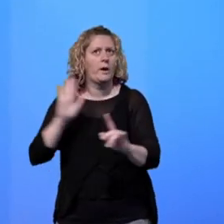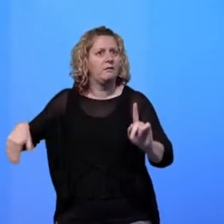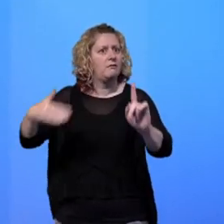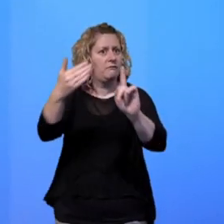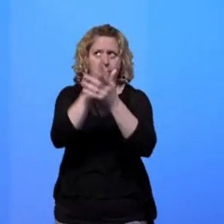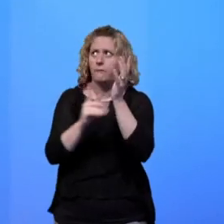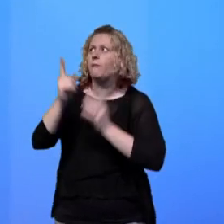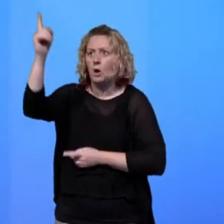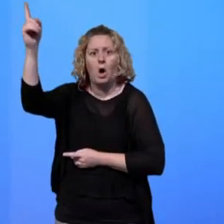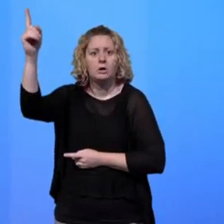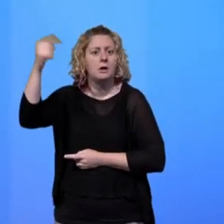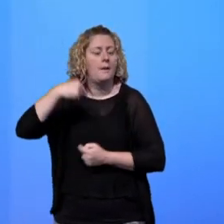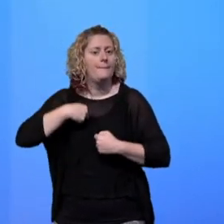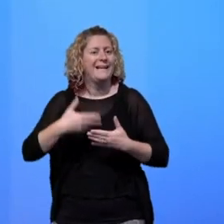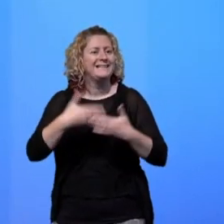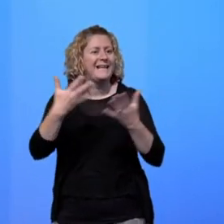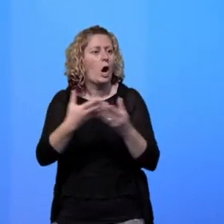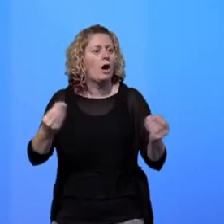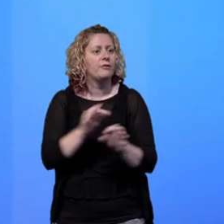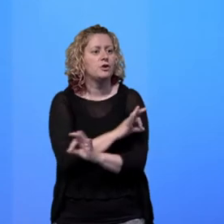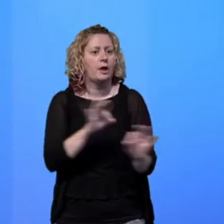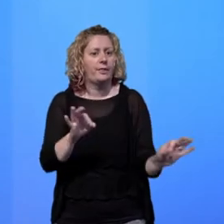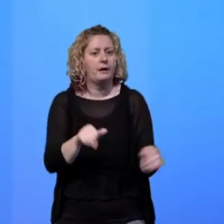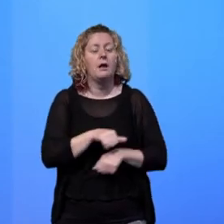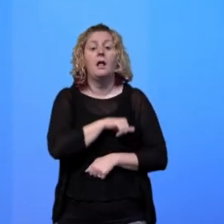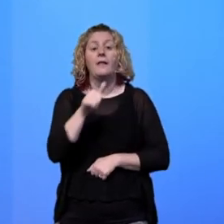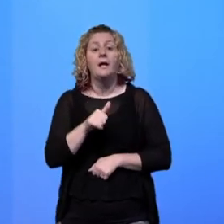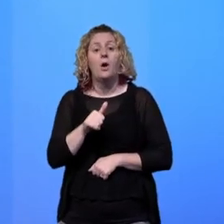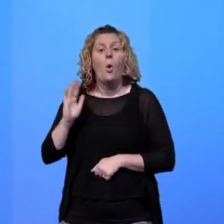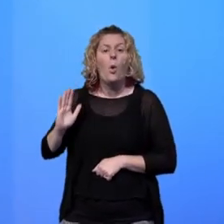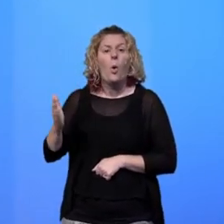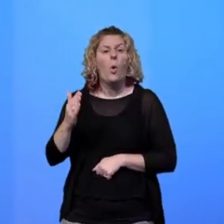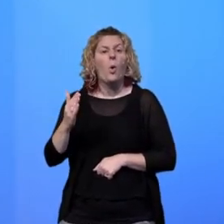then all the days I missed, I took in a row.